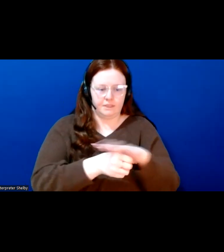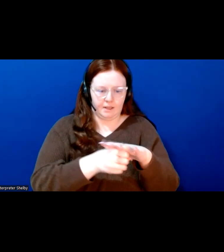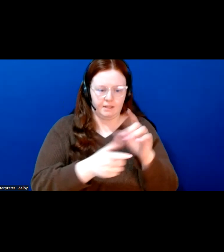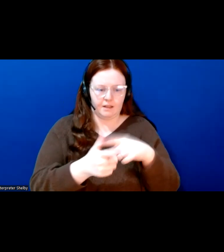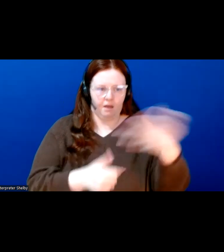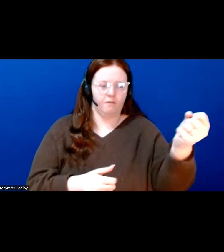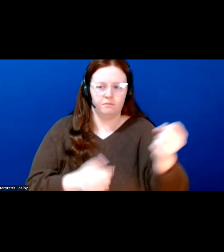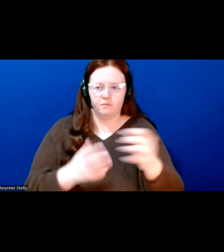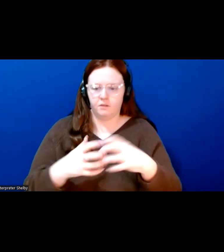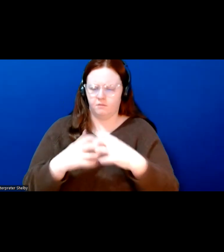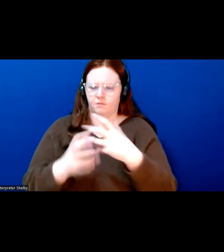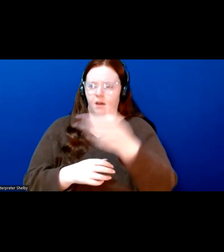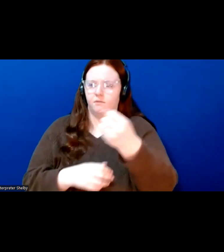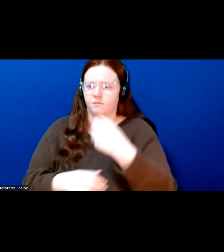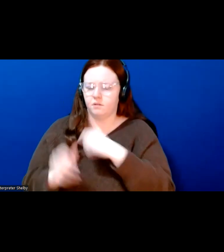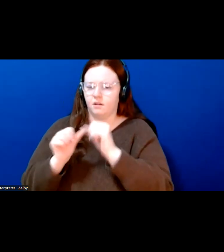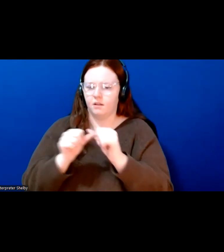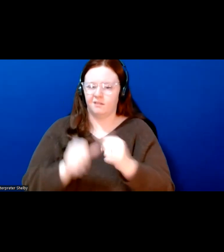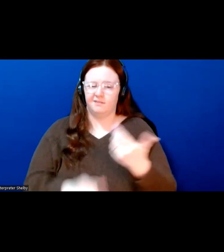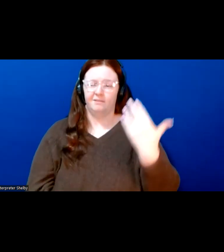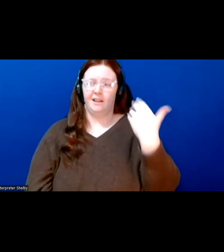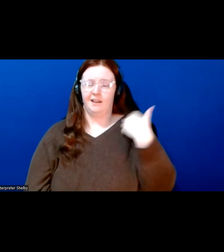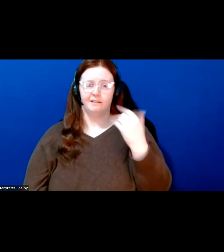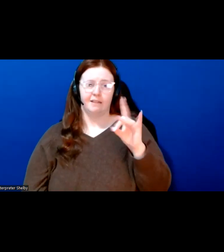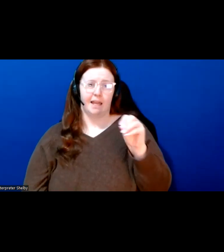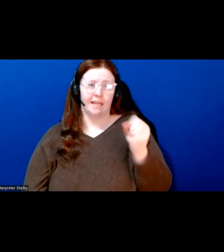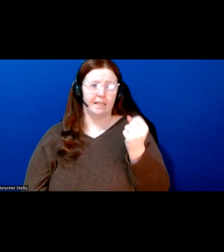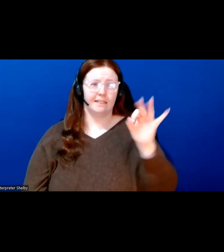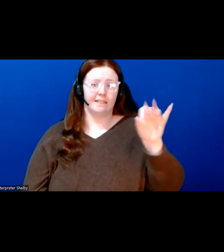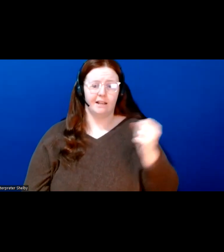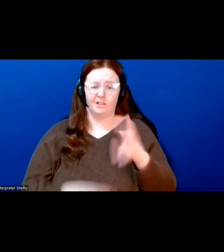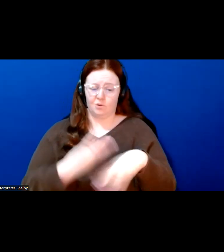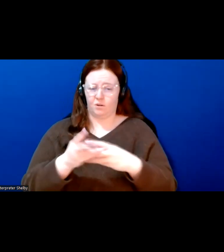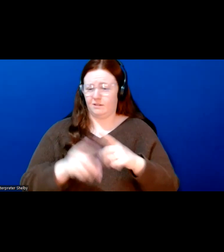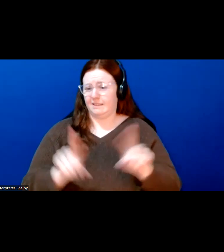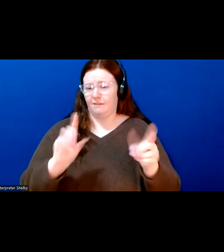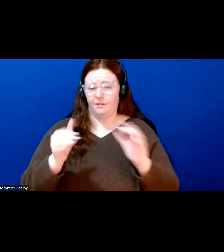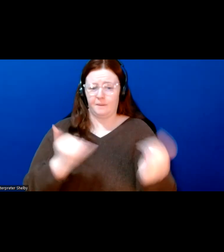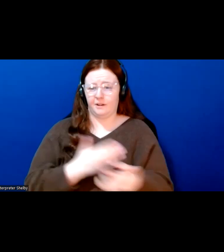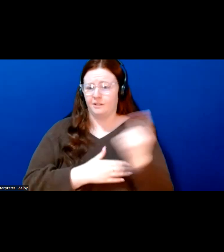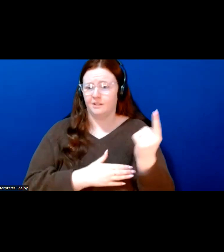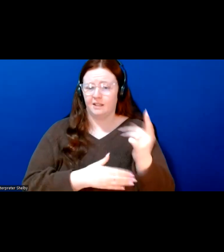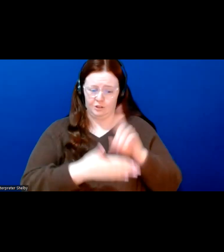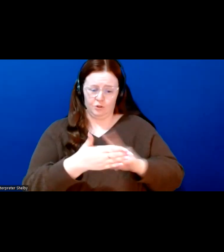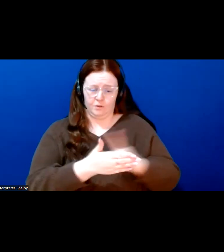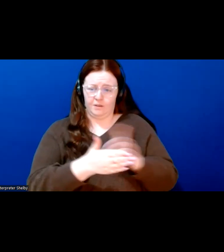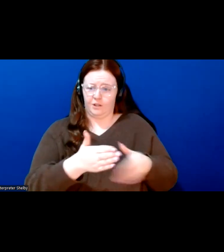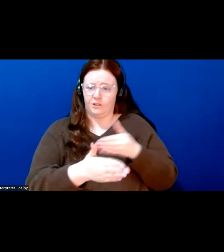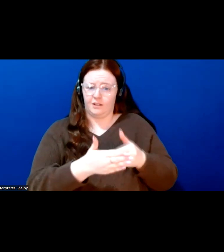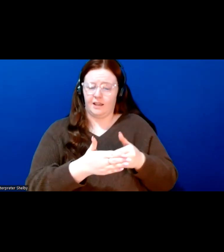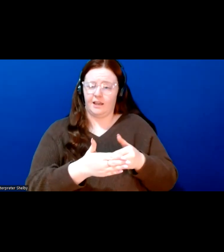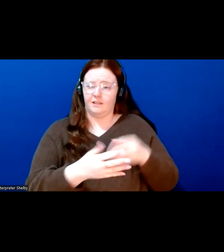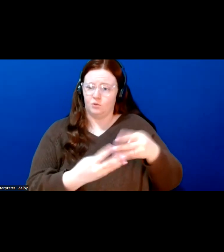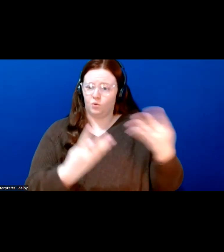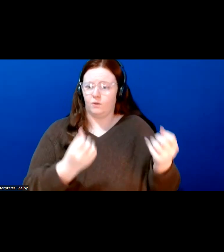In the late 80s, early 90s, it was a much different world. Homophobia was alive and well, as it is today, but it